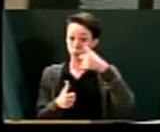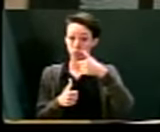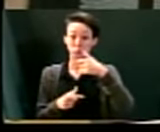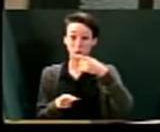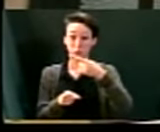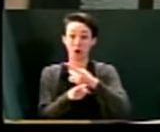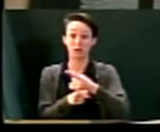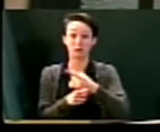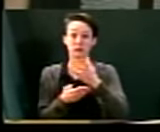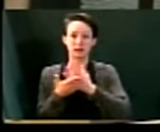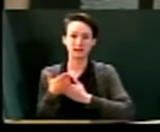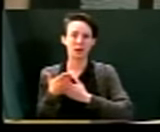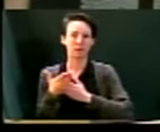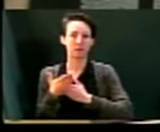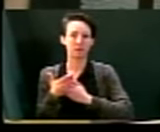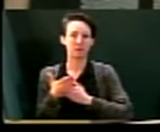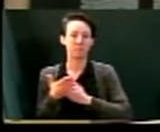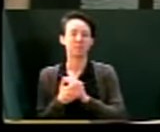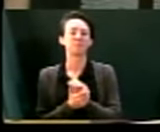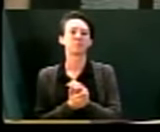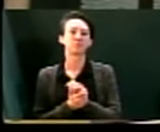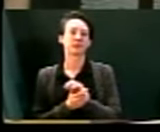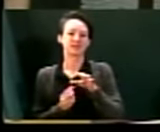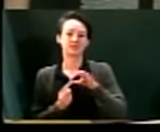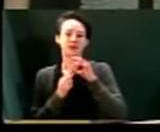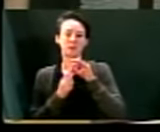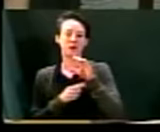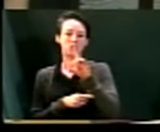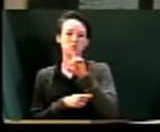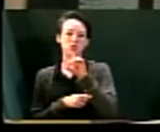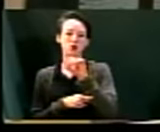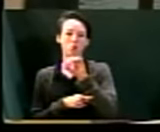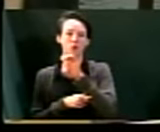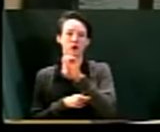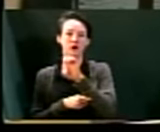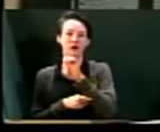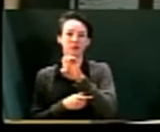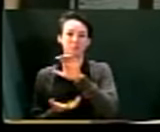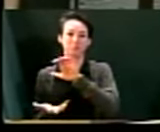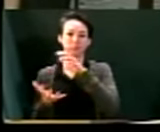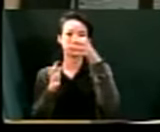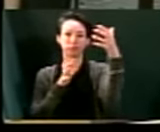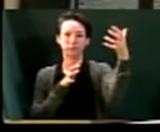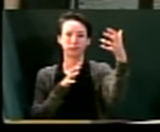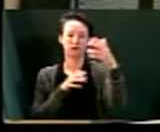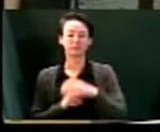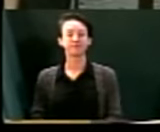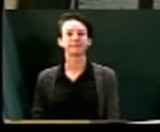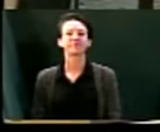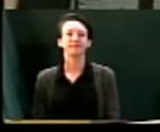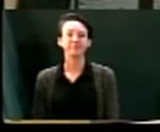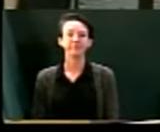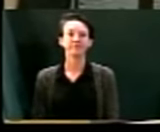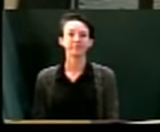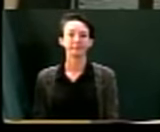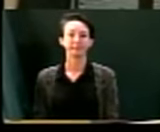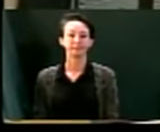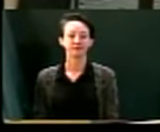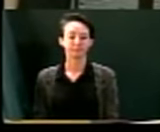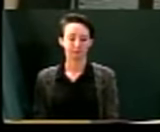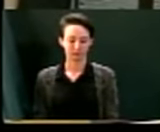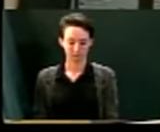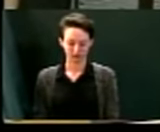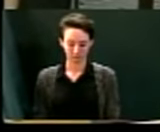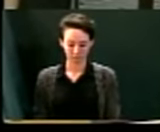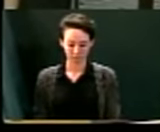extent, except the DOE messed with it and they've created this huge fiasco throughout the state. So when we